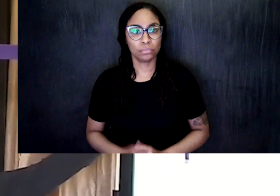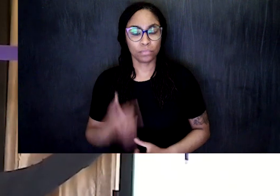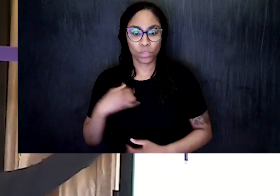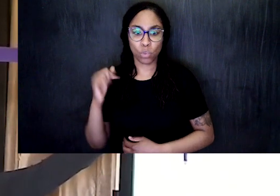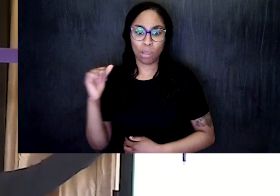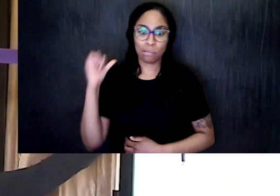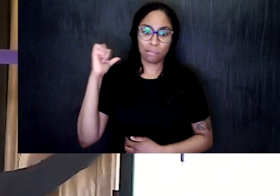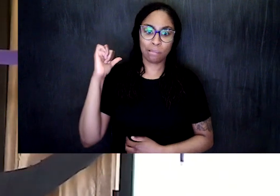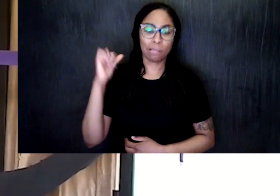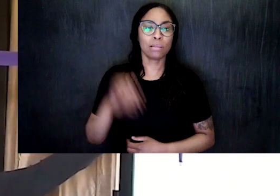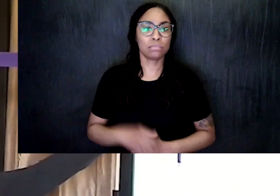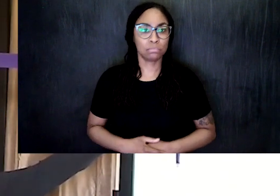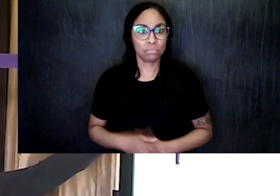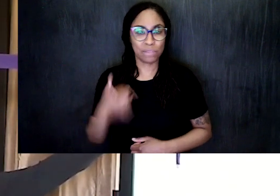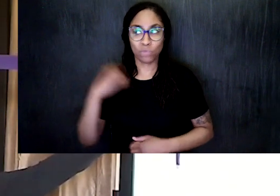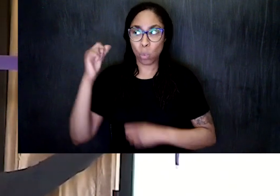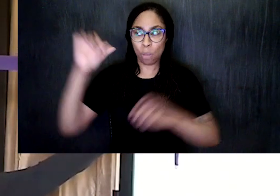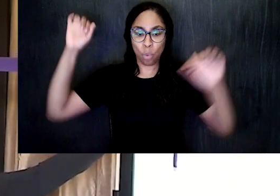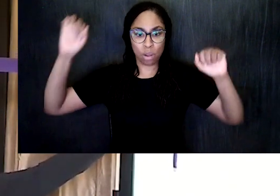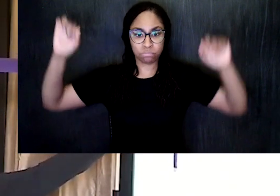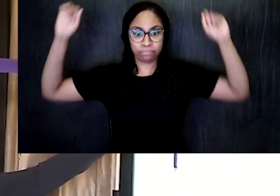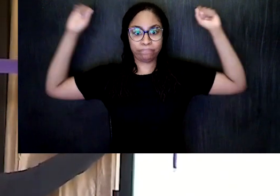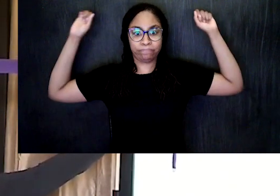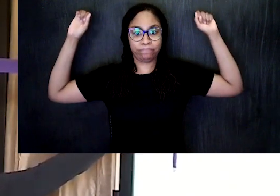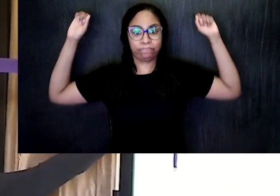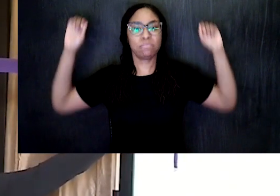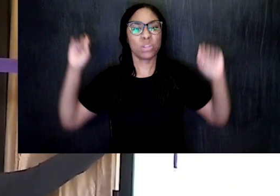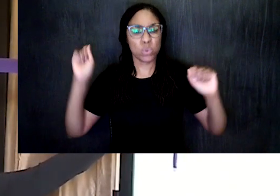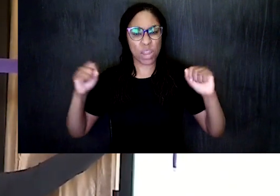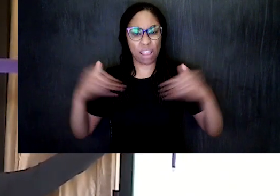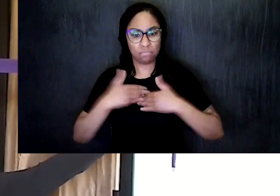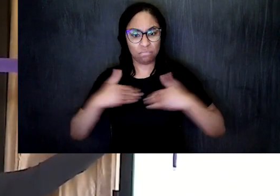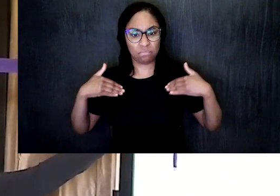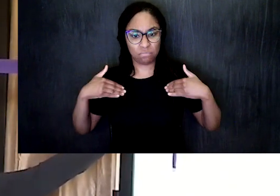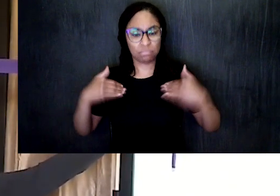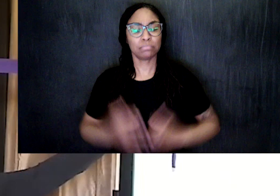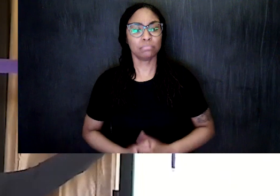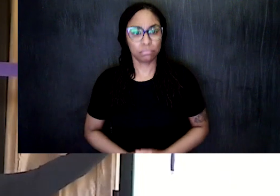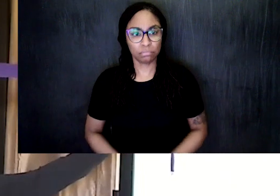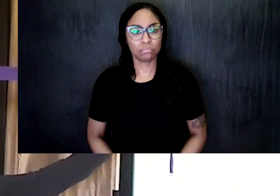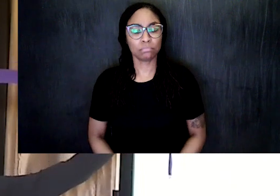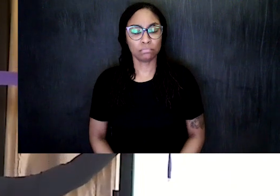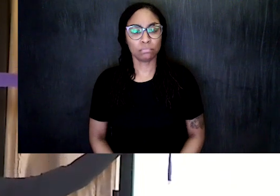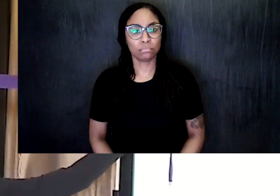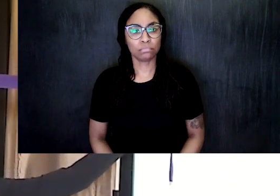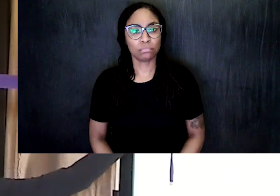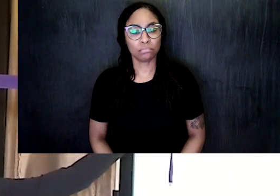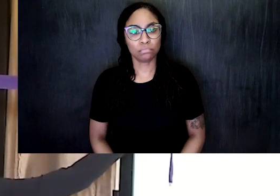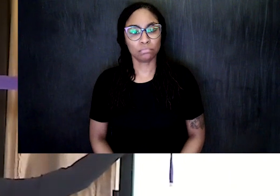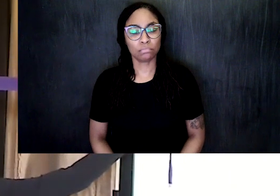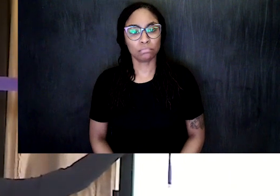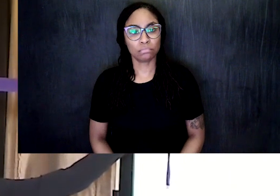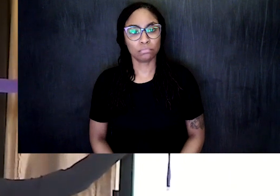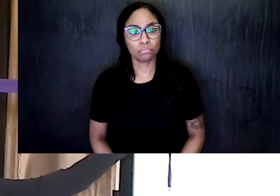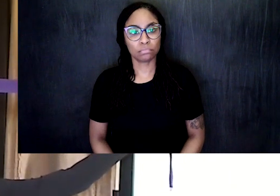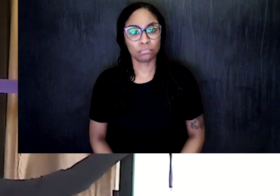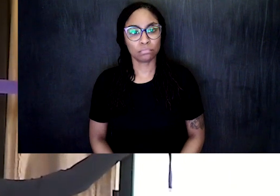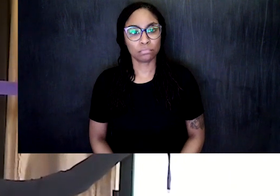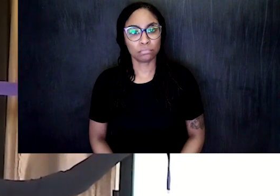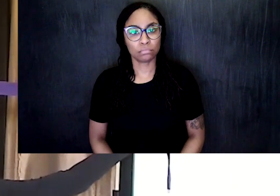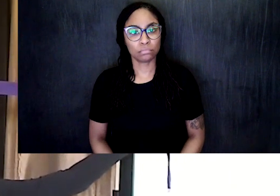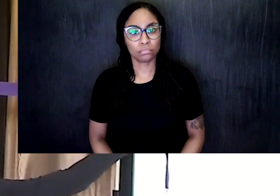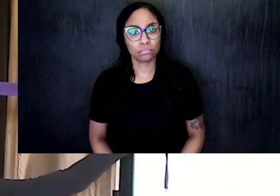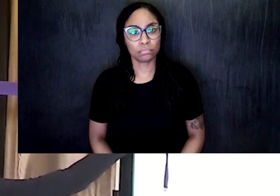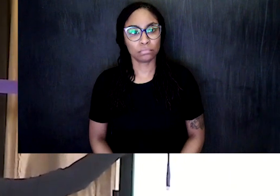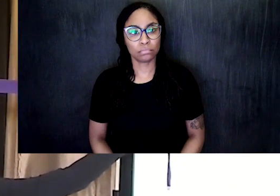little bit of an upper back bend, you can reach the arms back behind you a little bit, see how that feels. Sometimes you can bend the elbows to make that